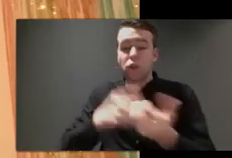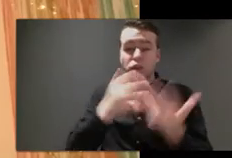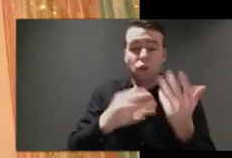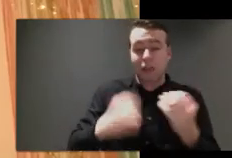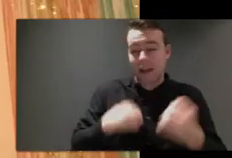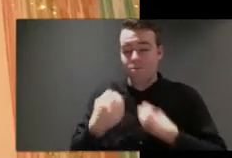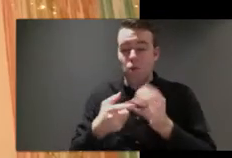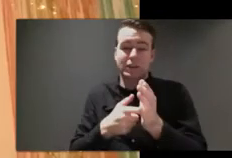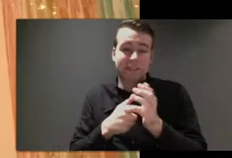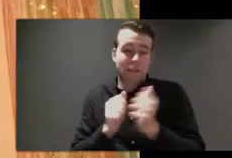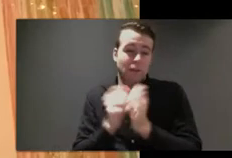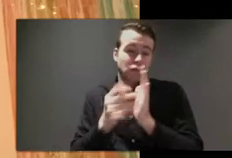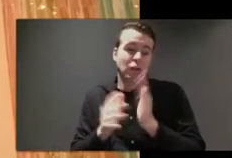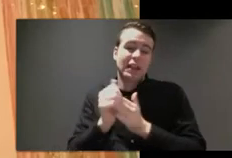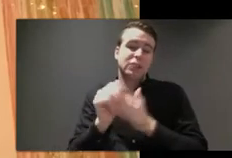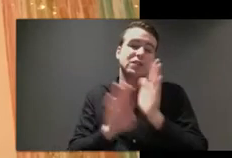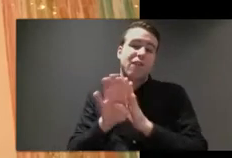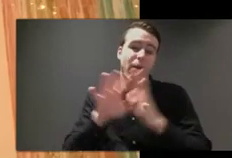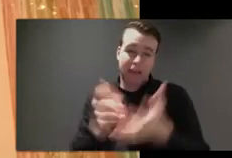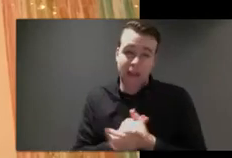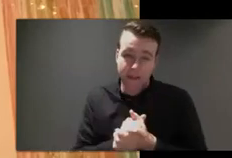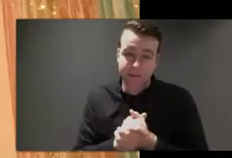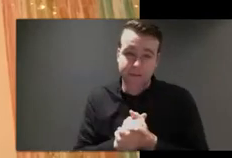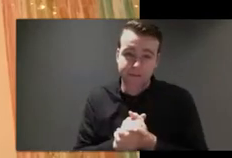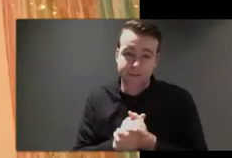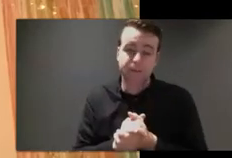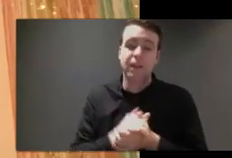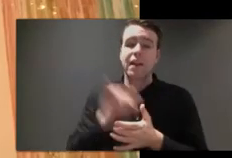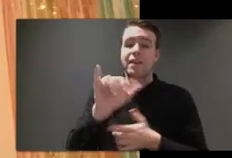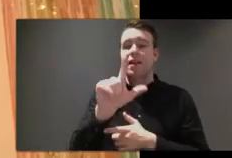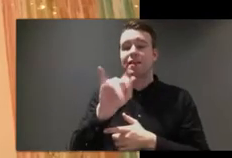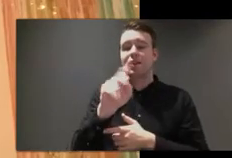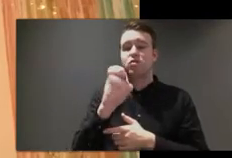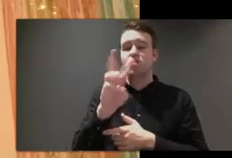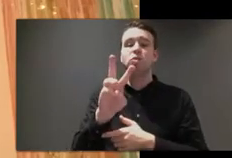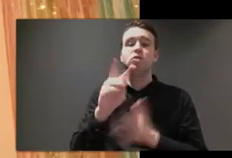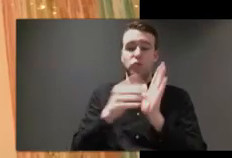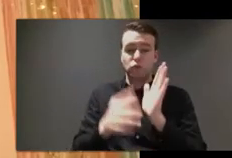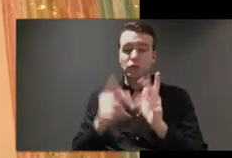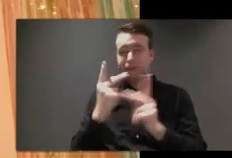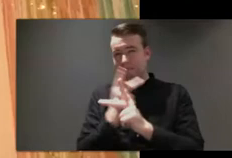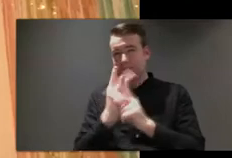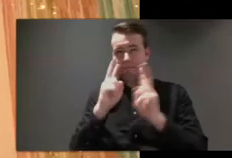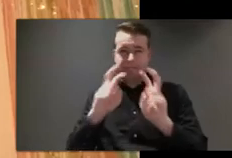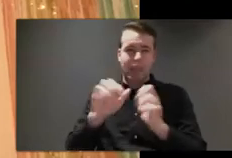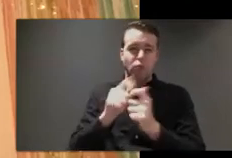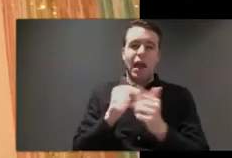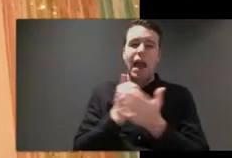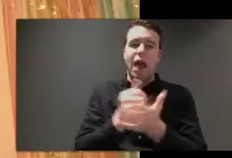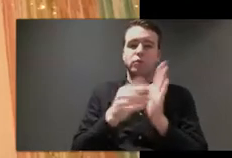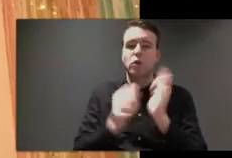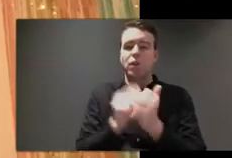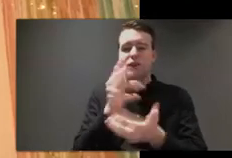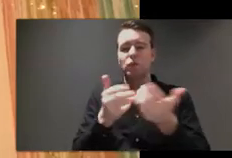needs in their student leadership development class. These Link Crew students brainstorm ways to help students through distance learning